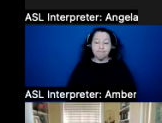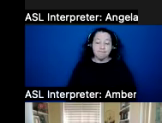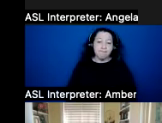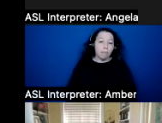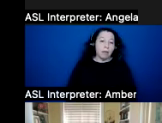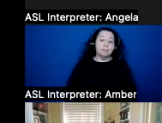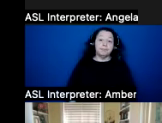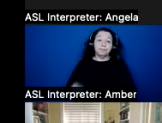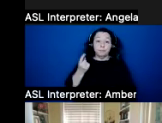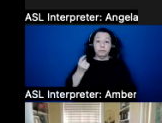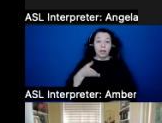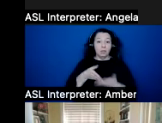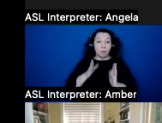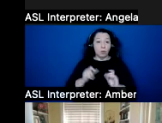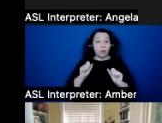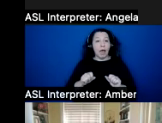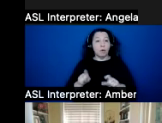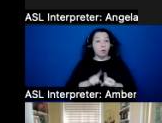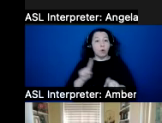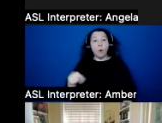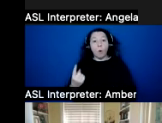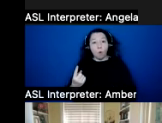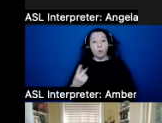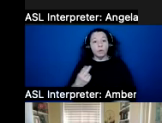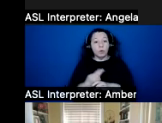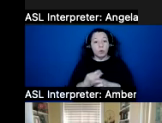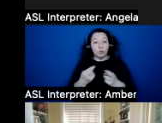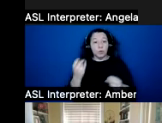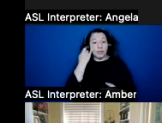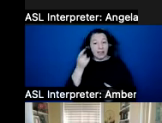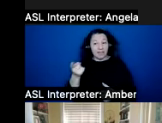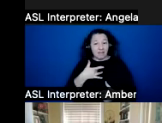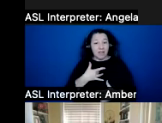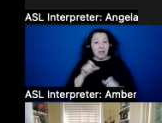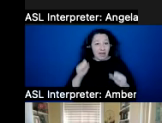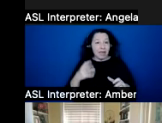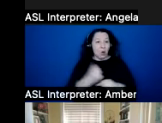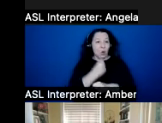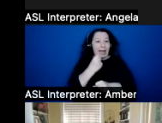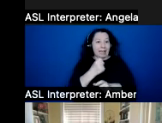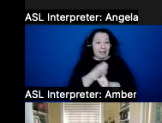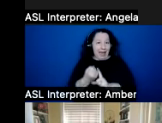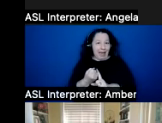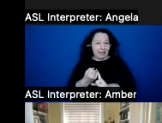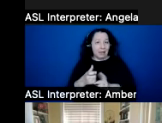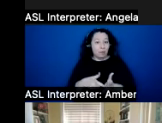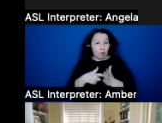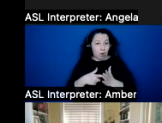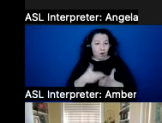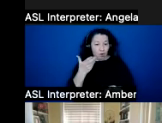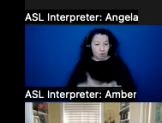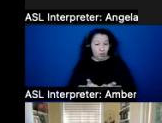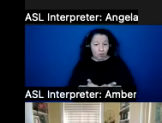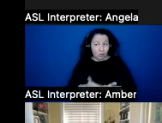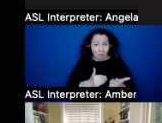A prosecutor also can only expend resources if they're confident that they can win a case, which requires proof beyond a reasonable